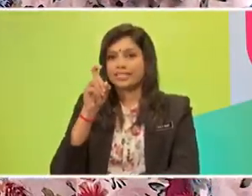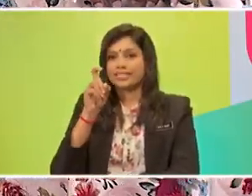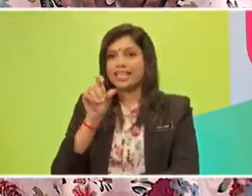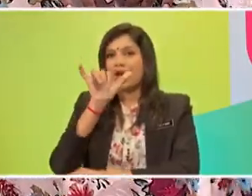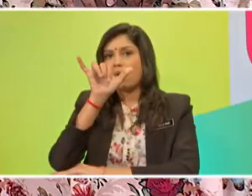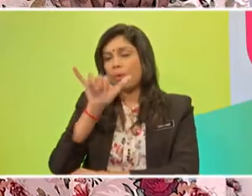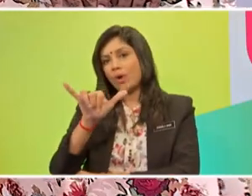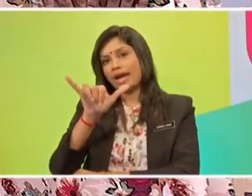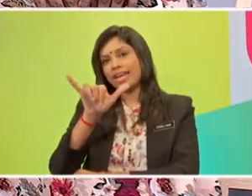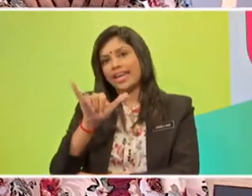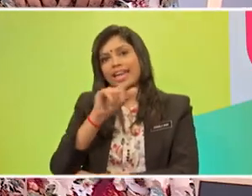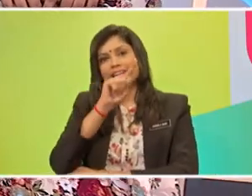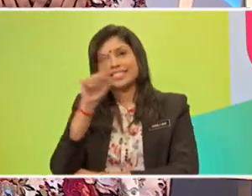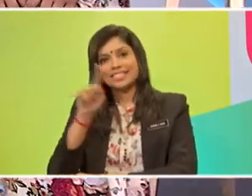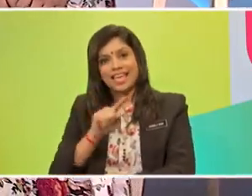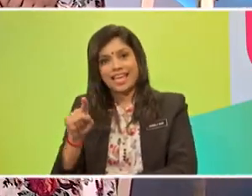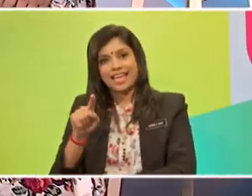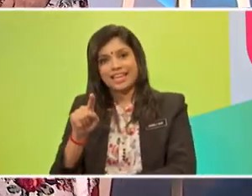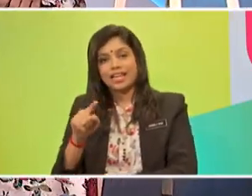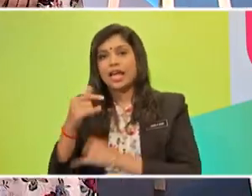X, Y, and Z.